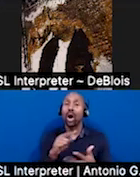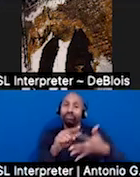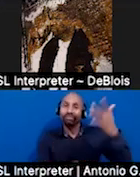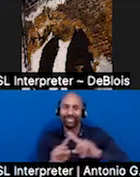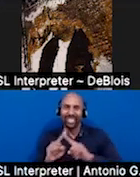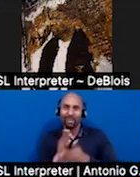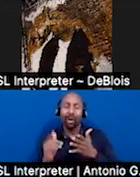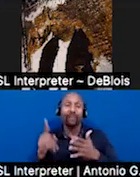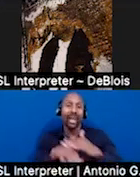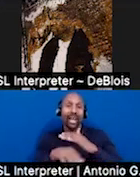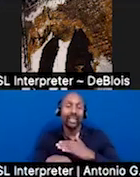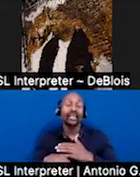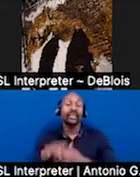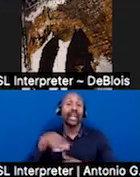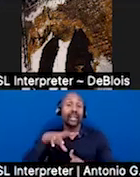and adoption.